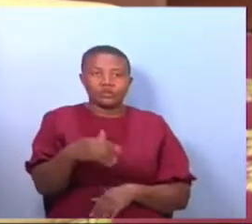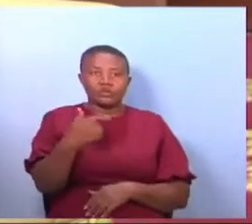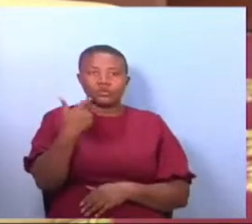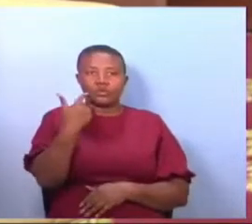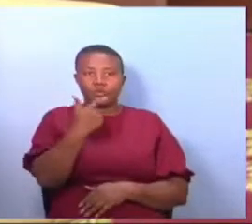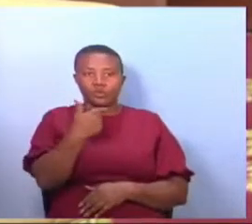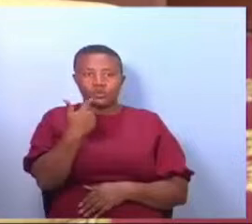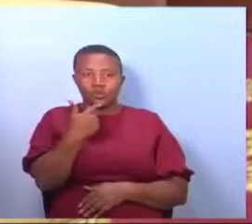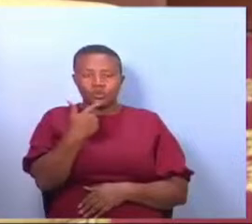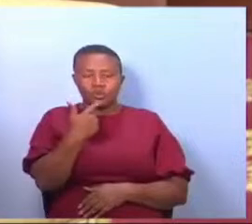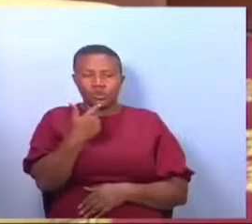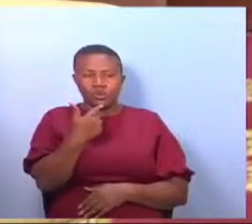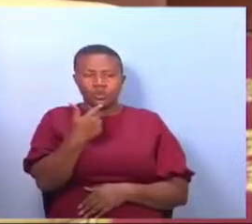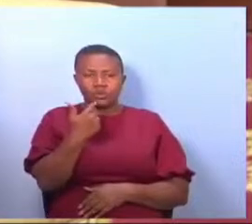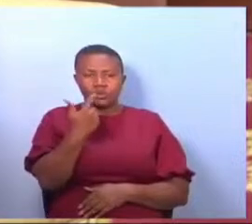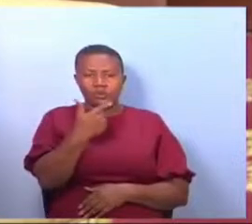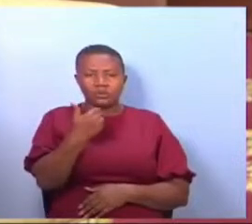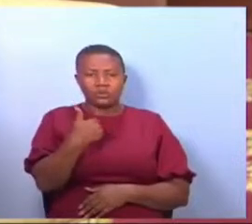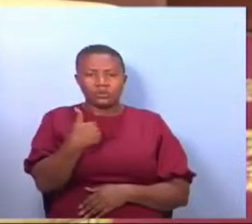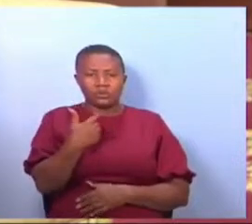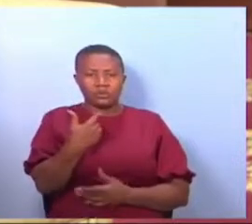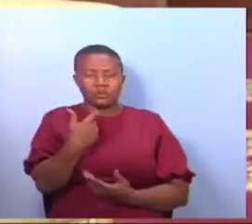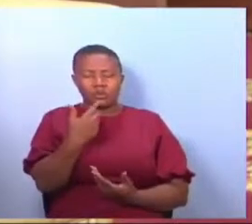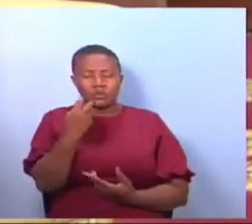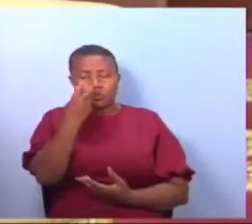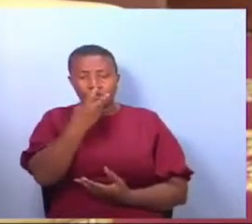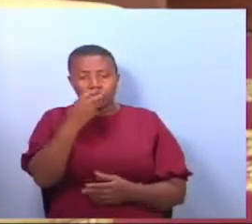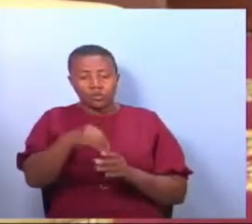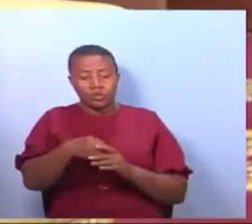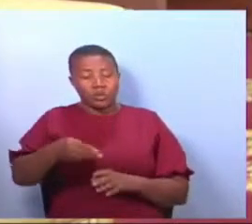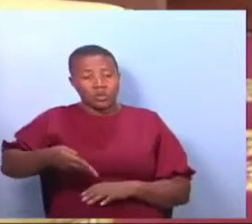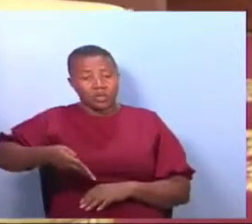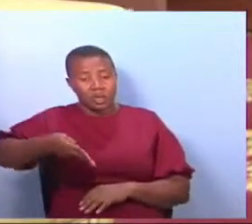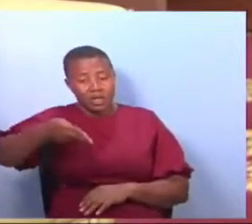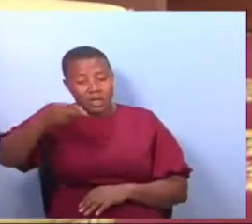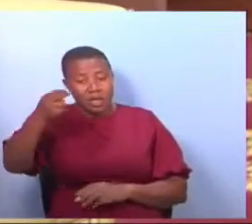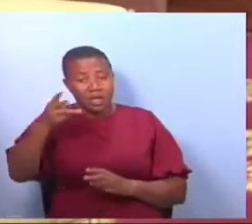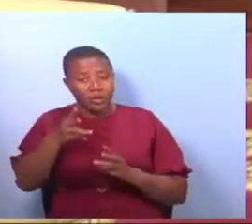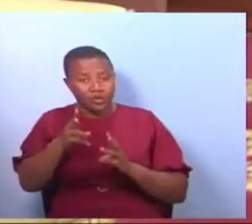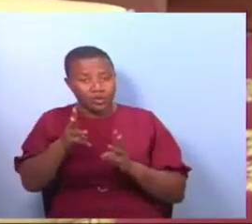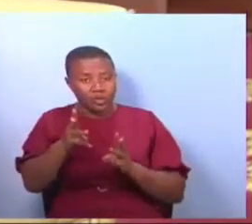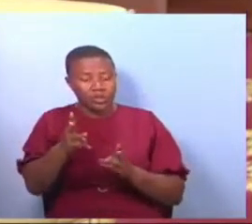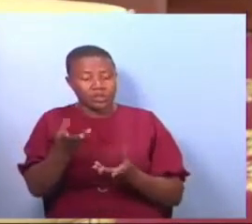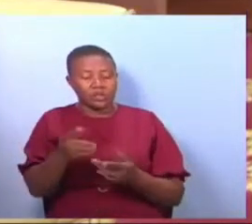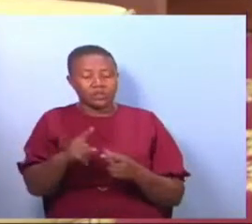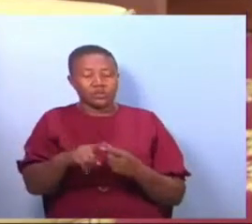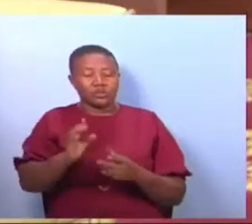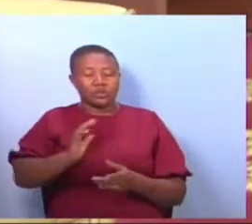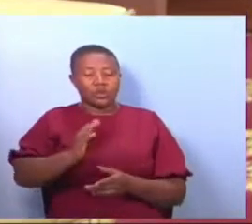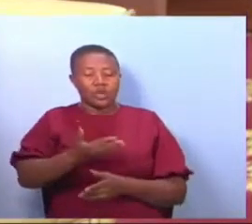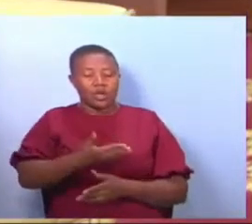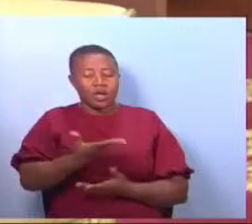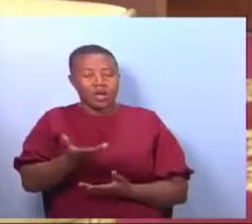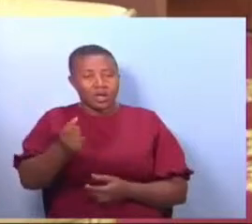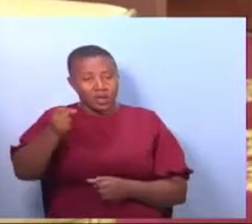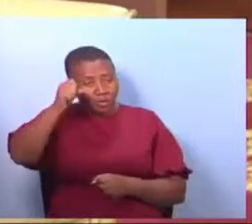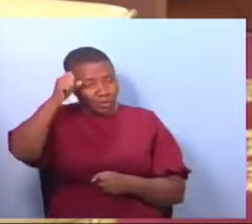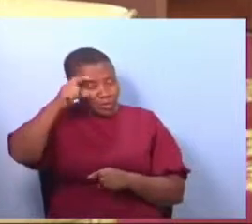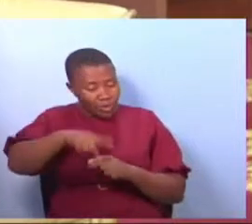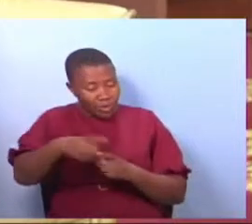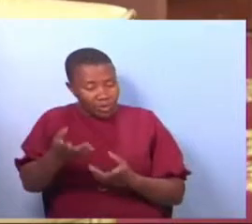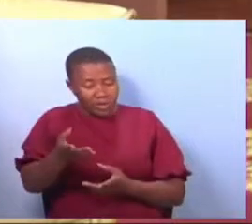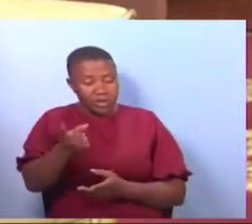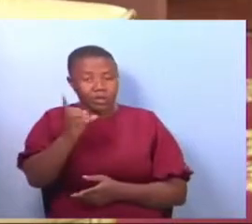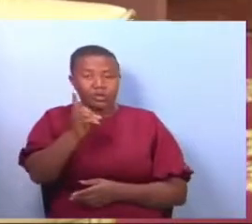spoke in high esteem of our senior, our doctor, our lecturer, Dr. Emmanuel